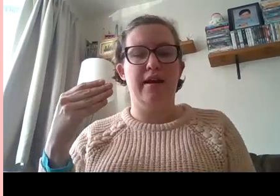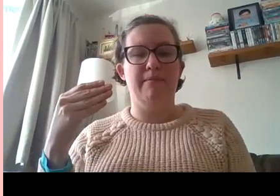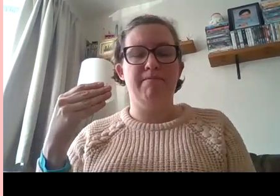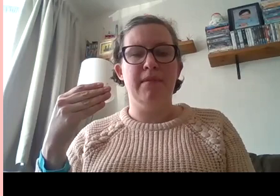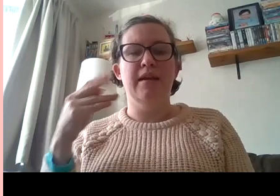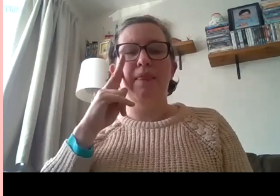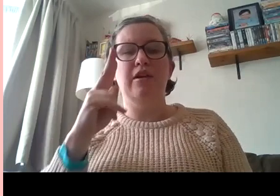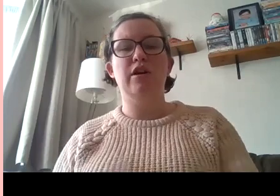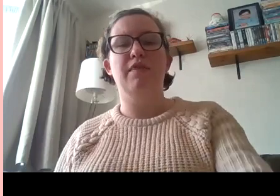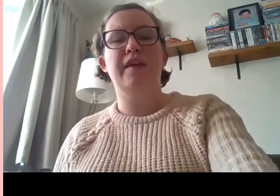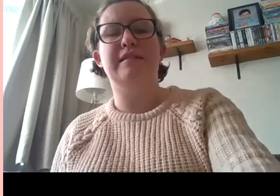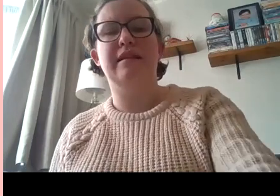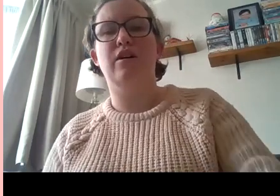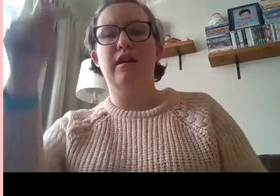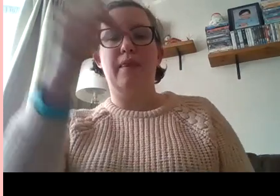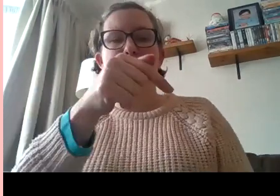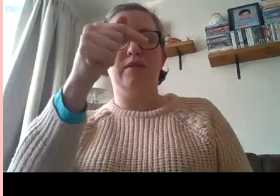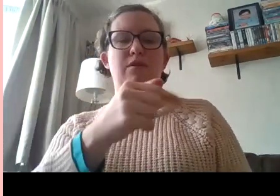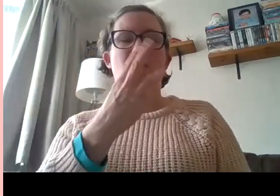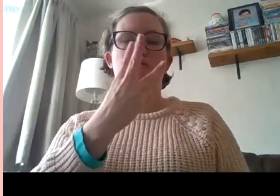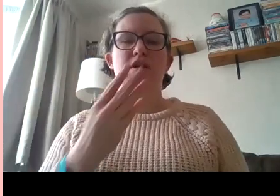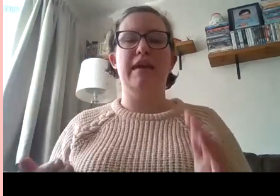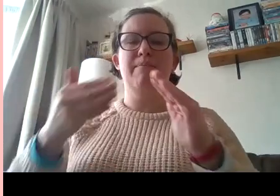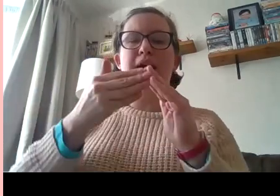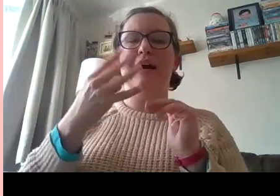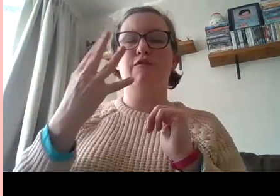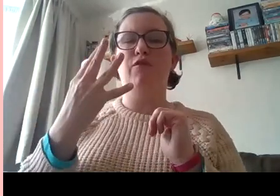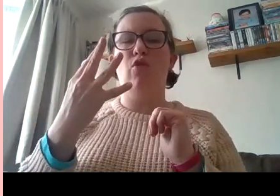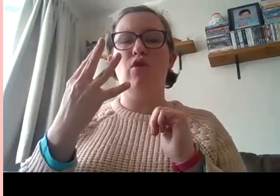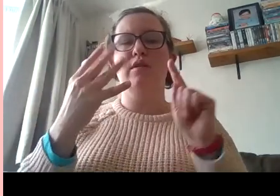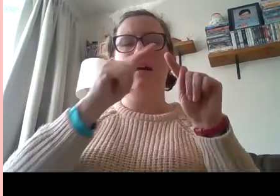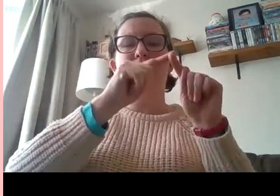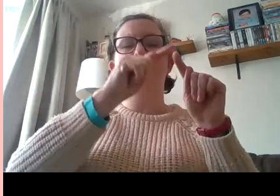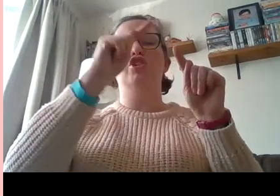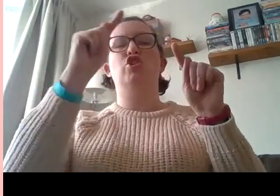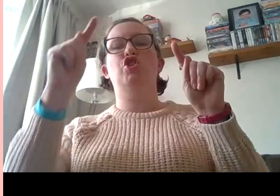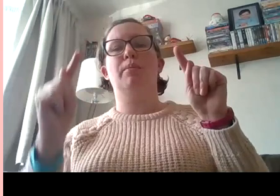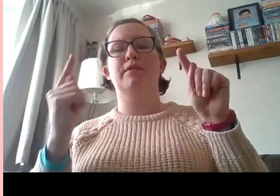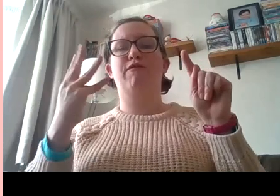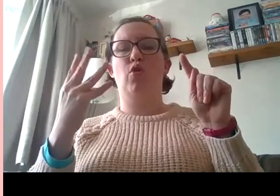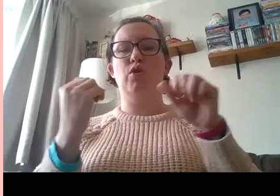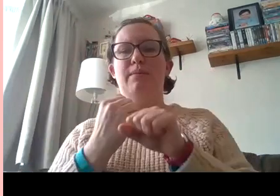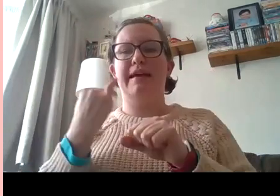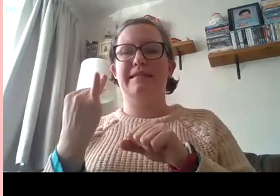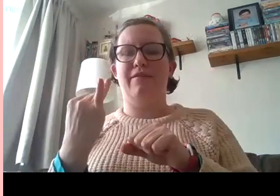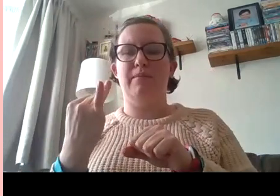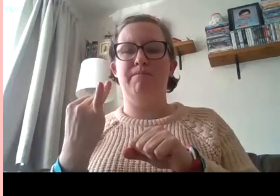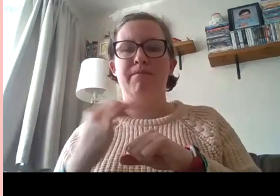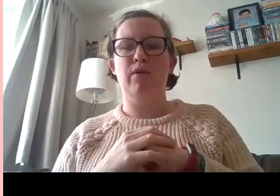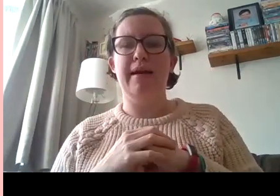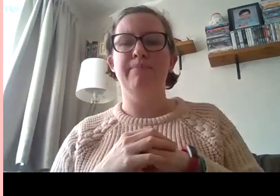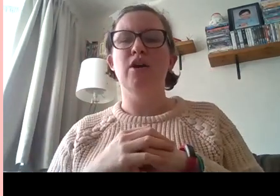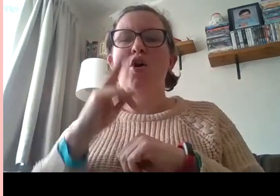answer 9. Then look at this one at the bottom. You've got 3 add 4, and they've just jumped 4 to make